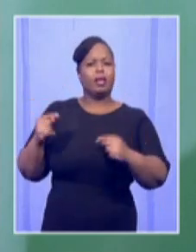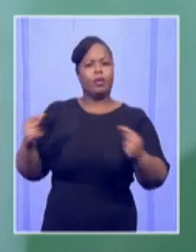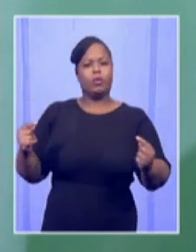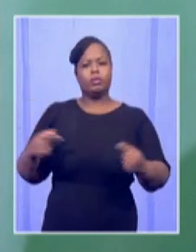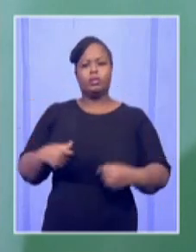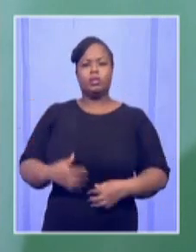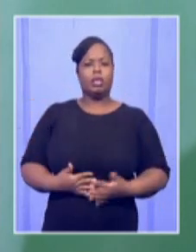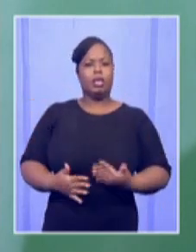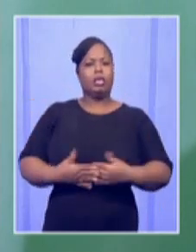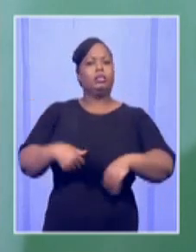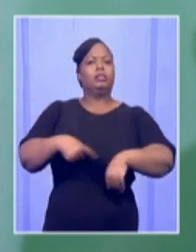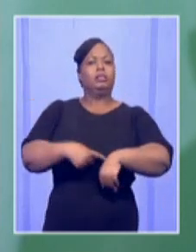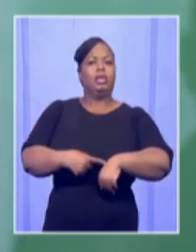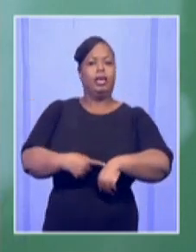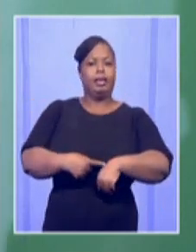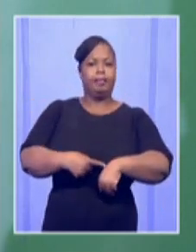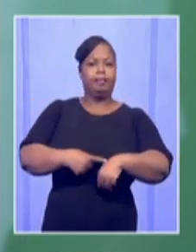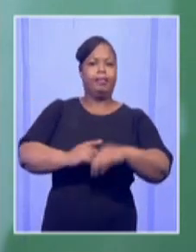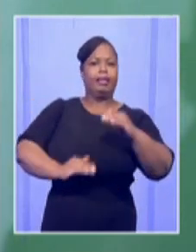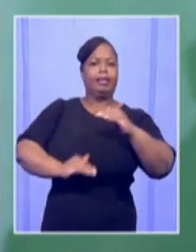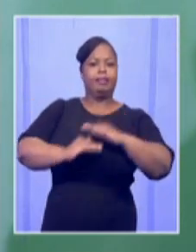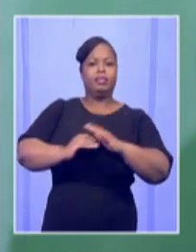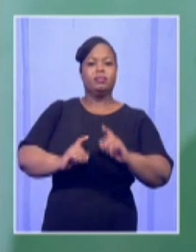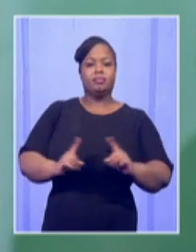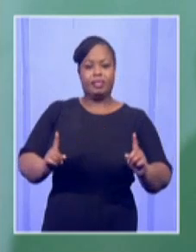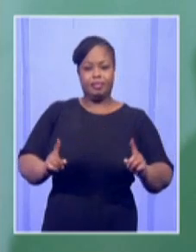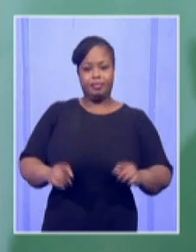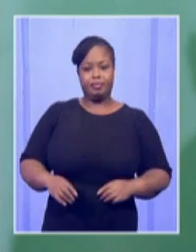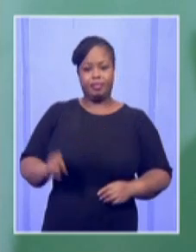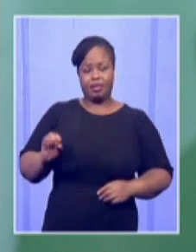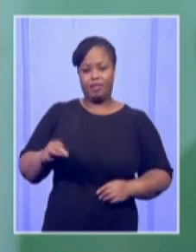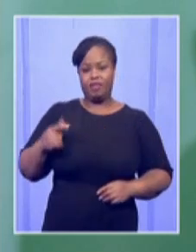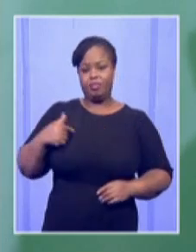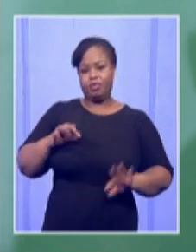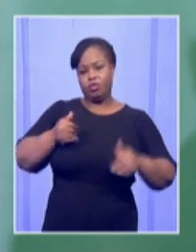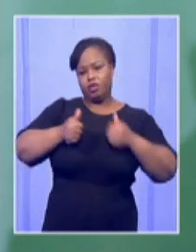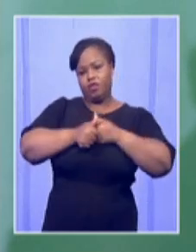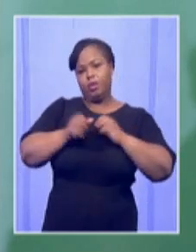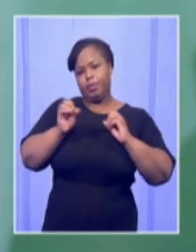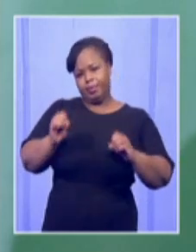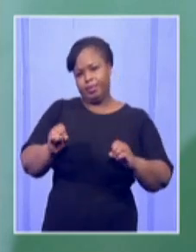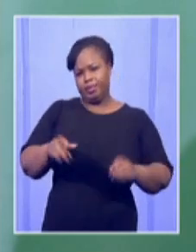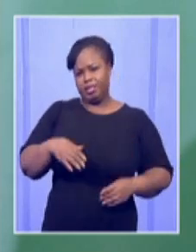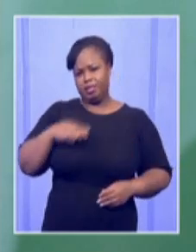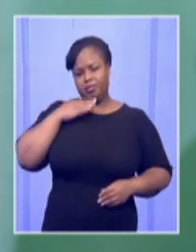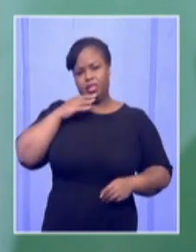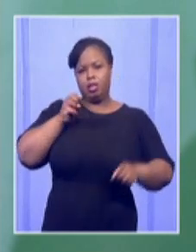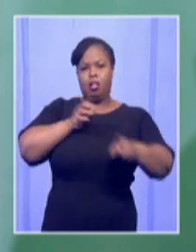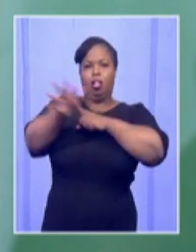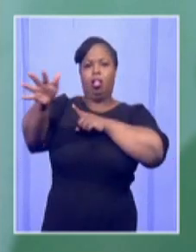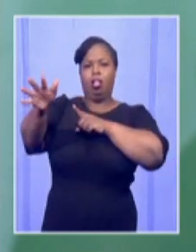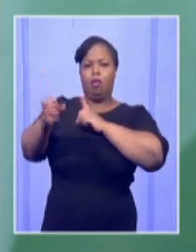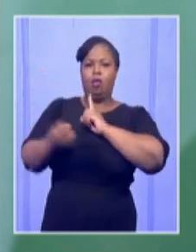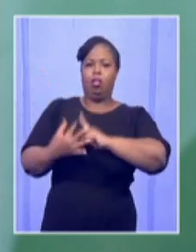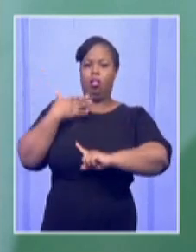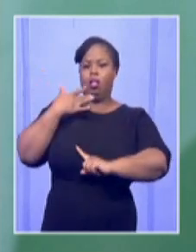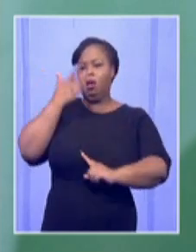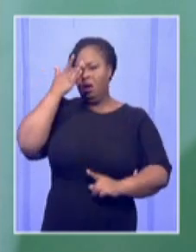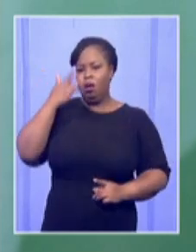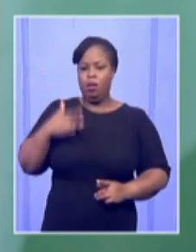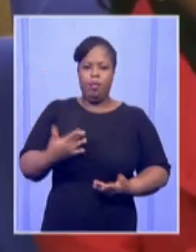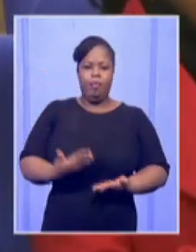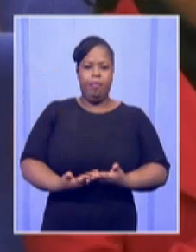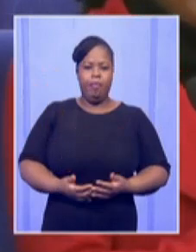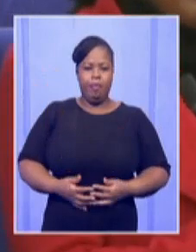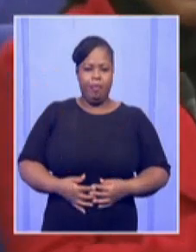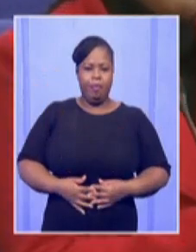to go. But then again, if I don't comply to that, I contribute to the spread of